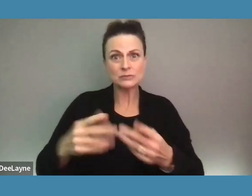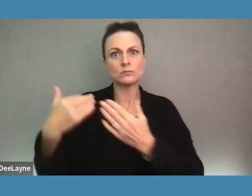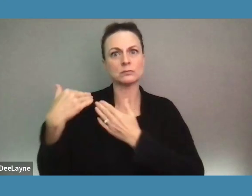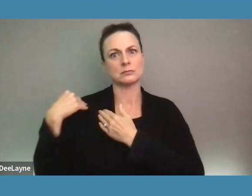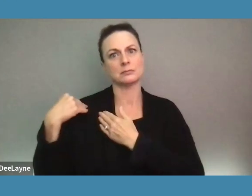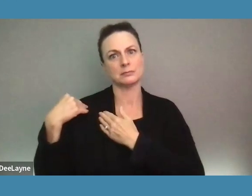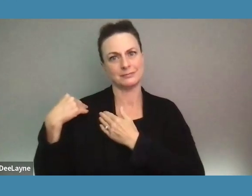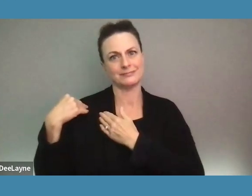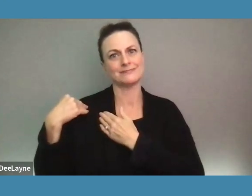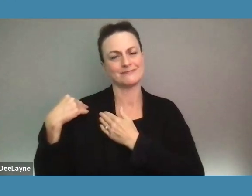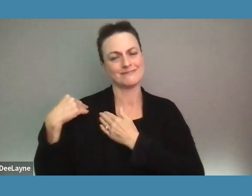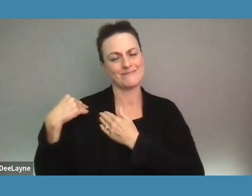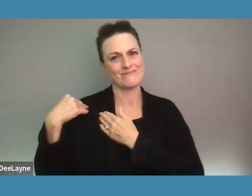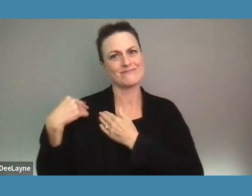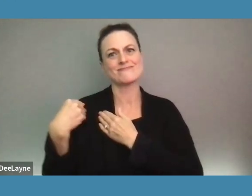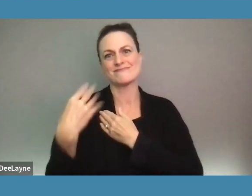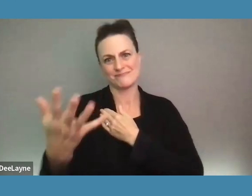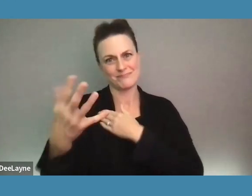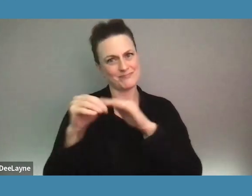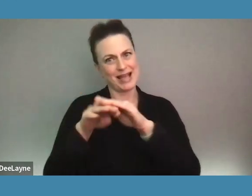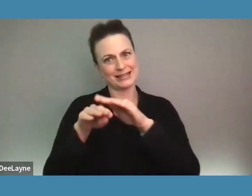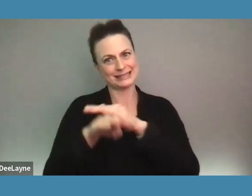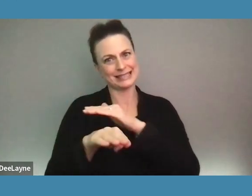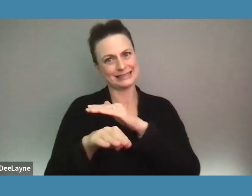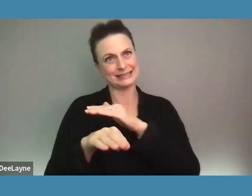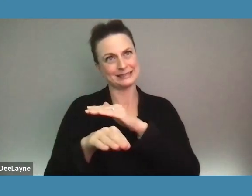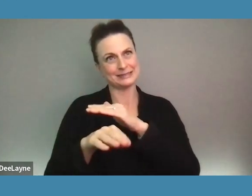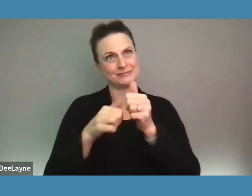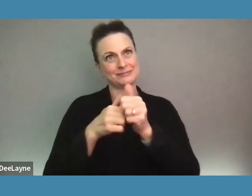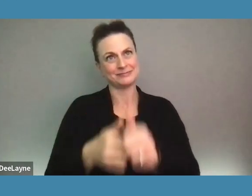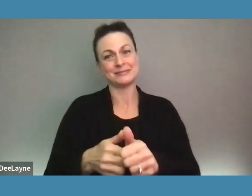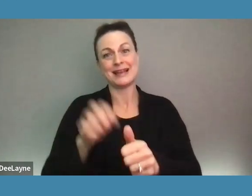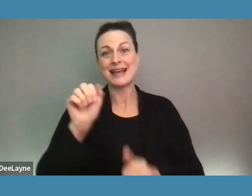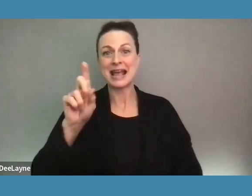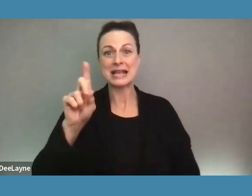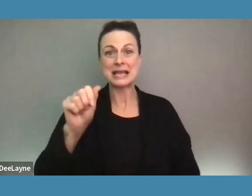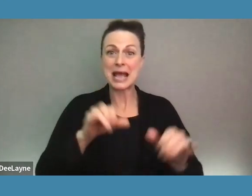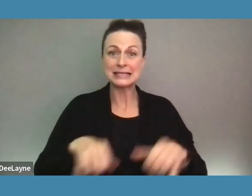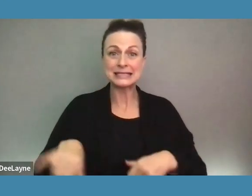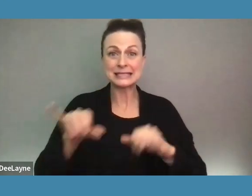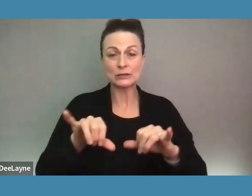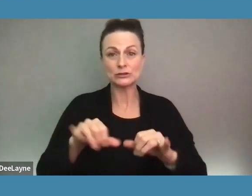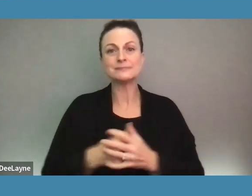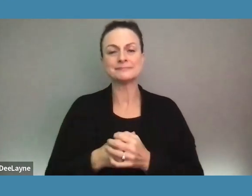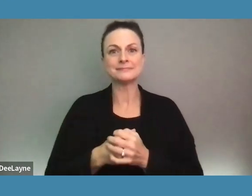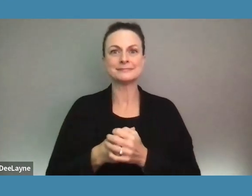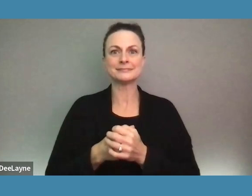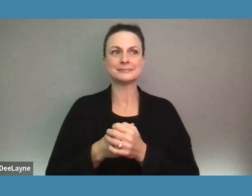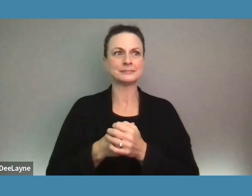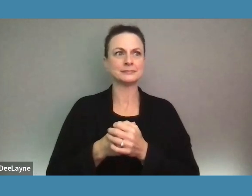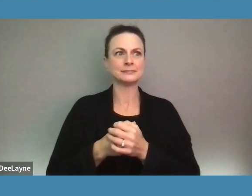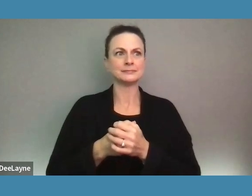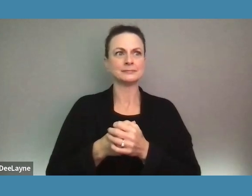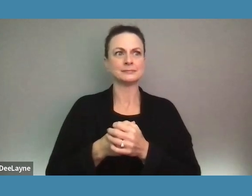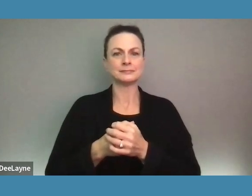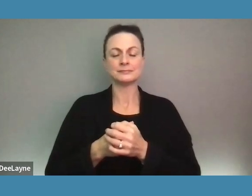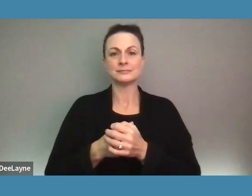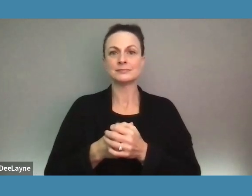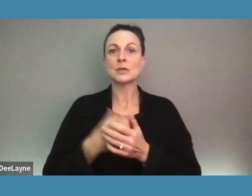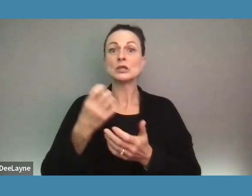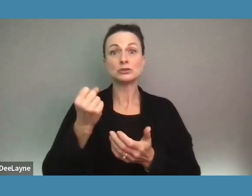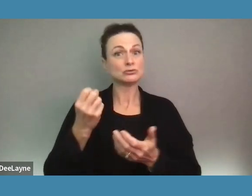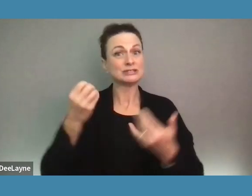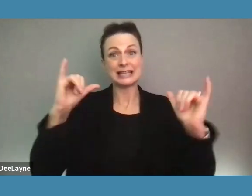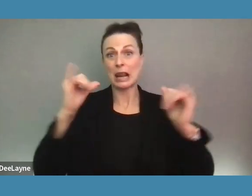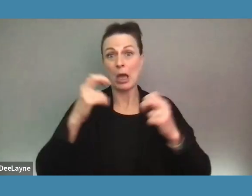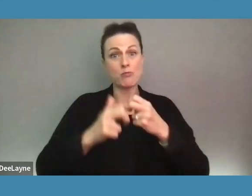obligation to conform to ADA standards. So it is still a problem if